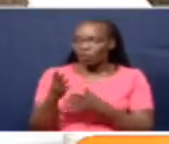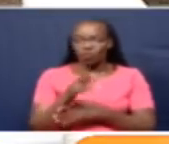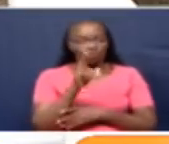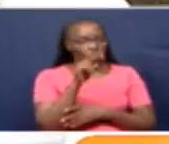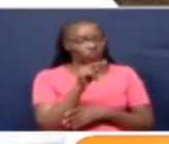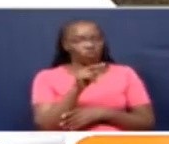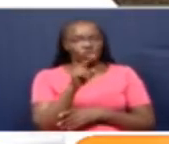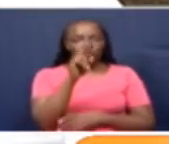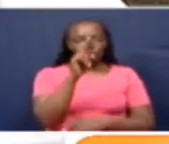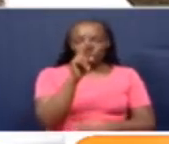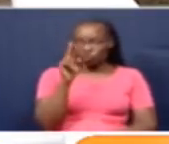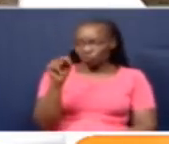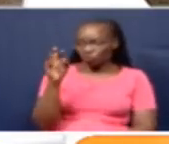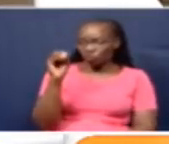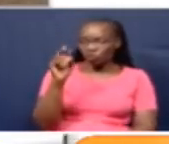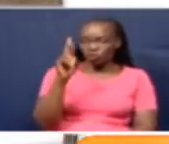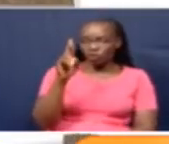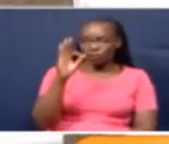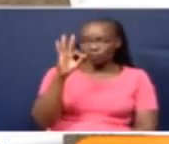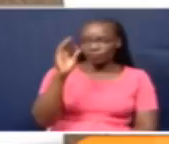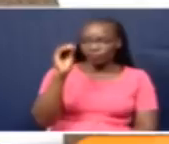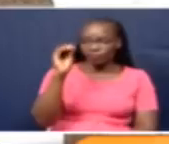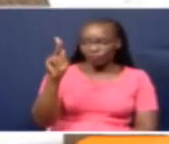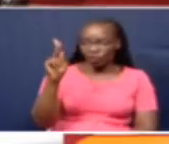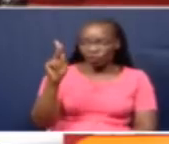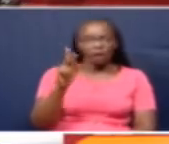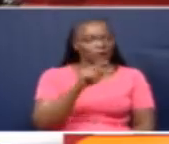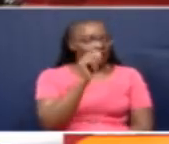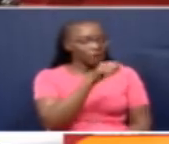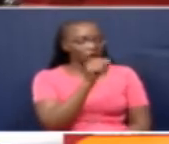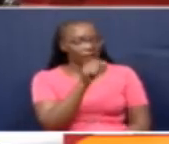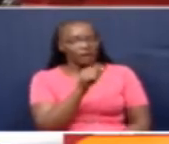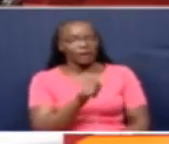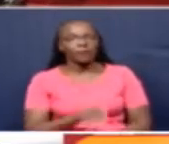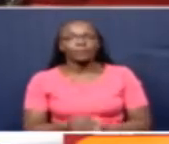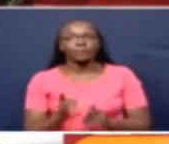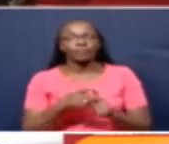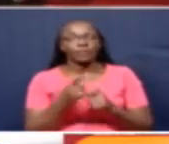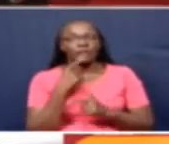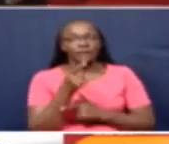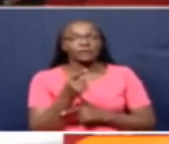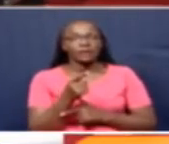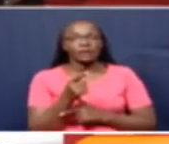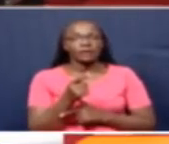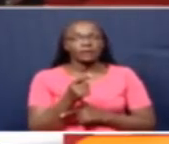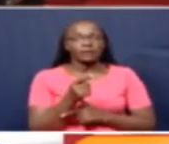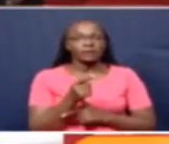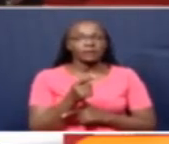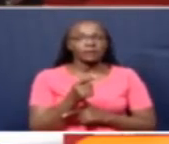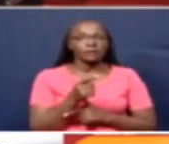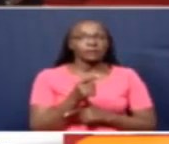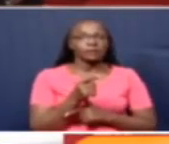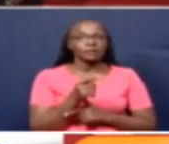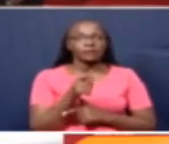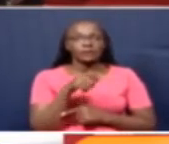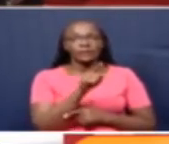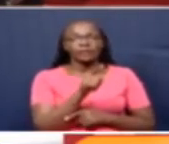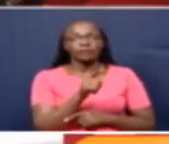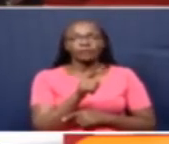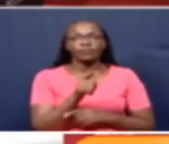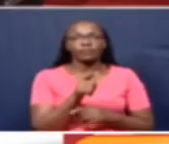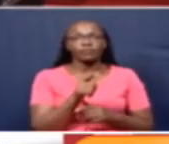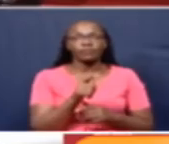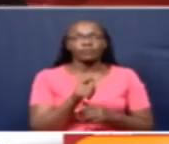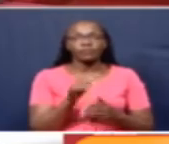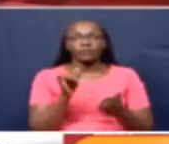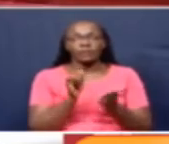Yeah. The man, I know him well. Yes. Kimenyi. What's he saying? He's saying he wants to hear Unchain My Heart. Buy a song. Buy